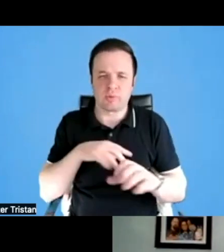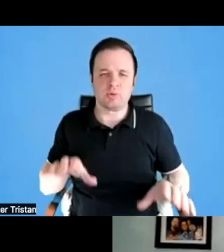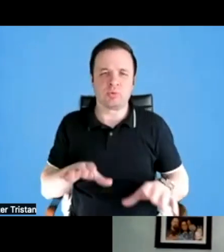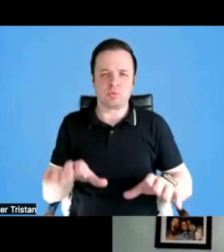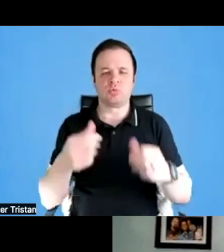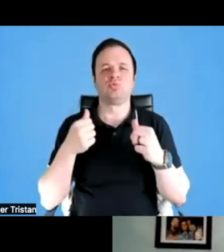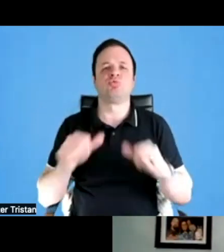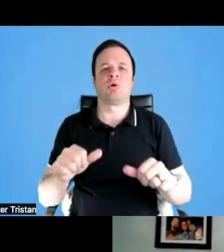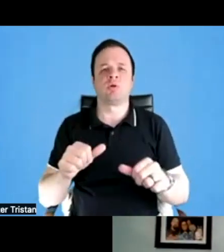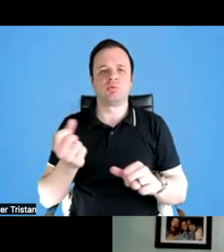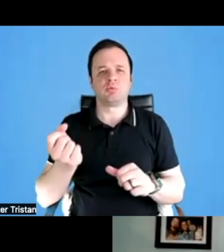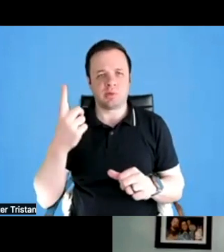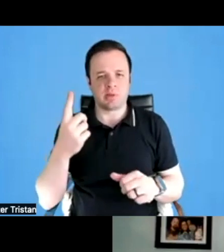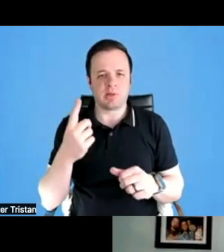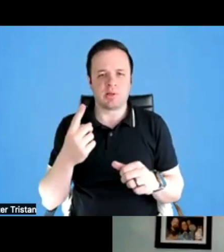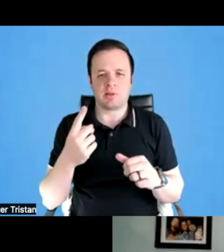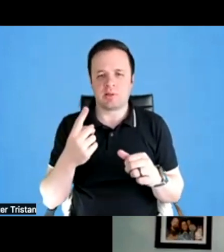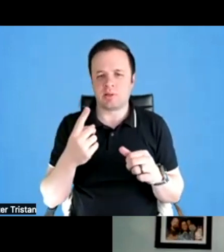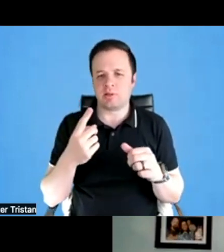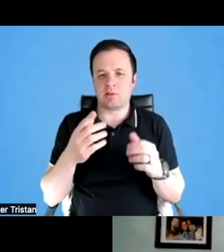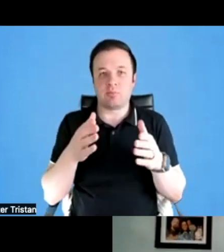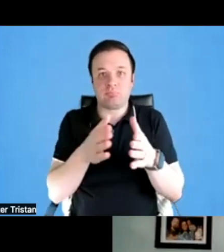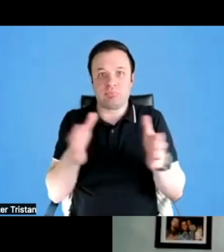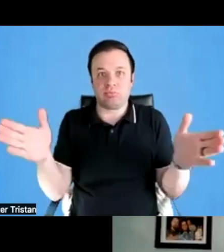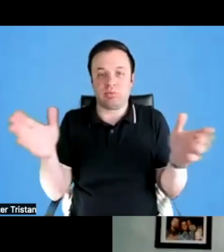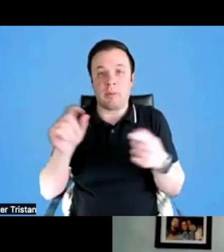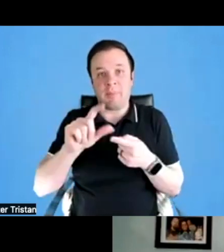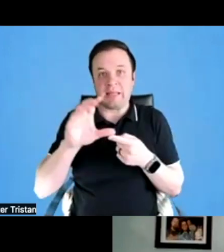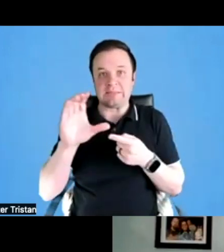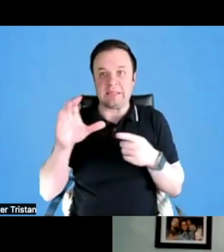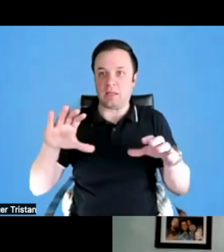to understand, big C community versus little c community.